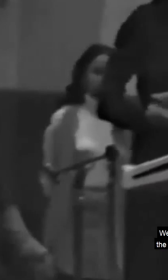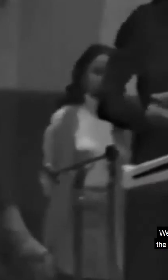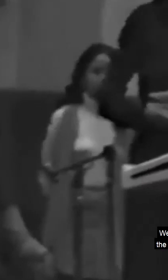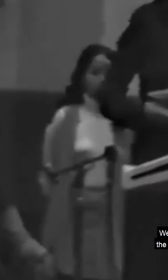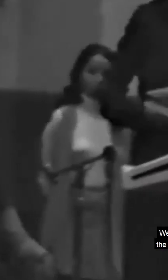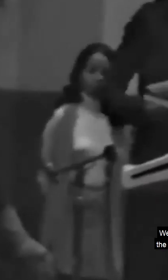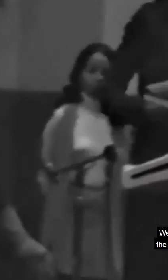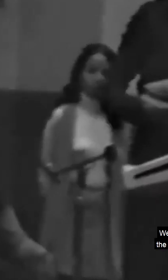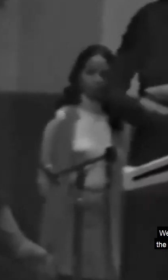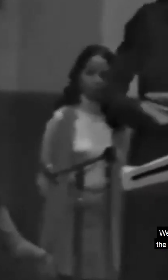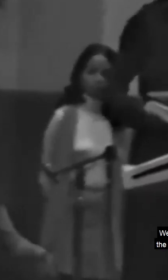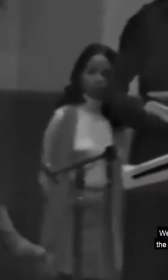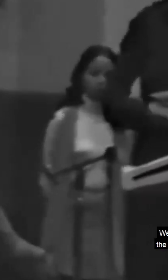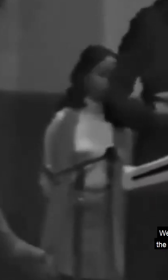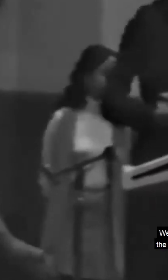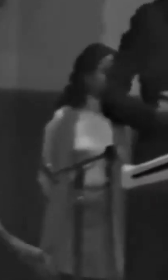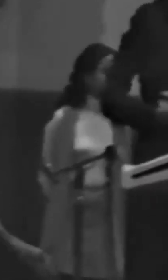55% of the people on welfare are white.